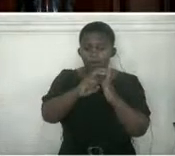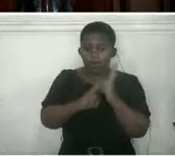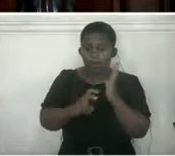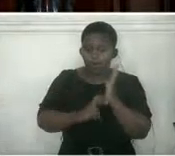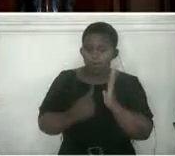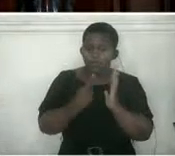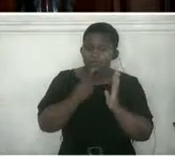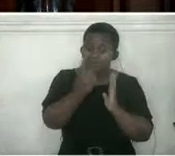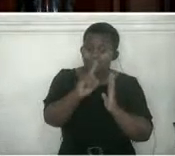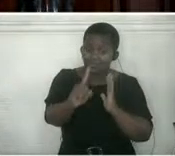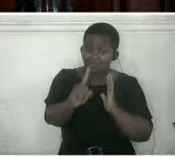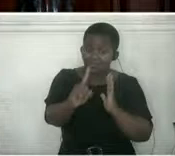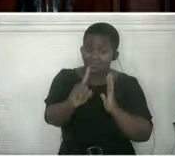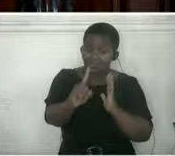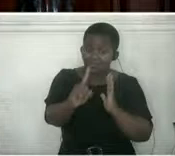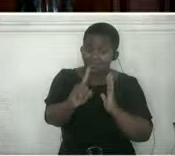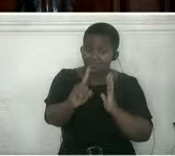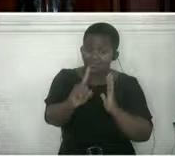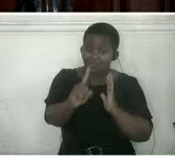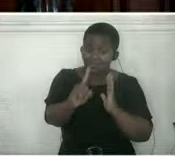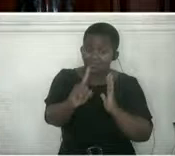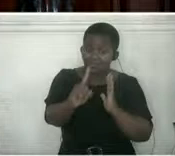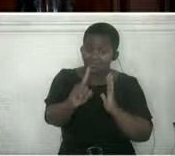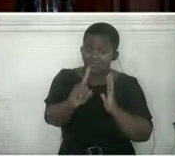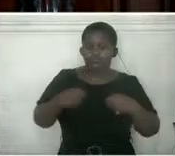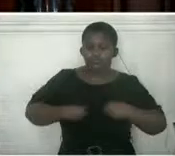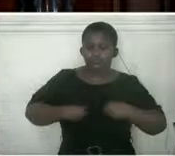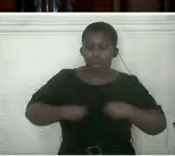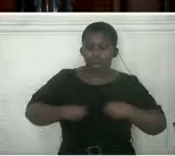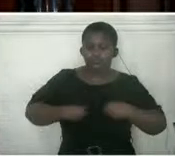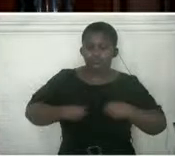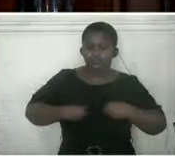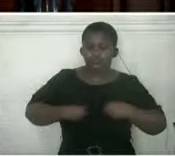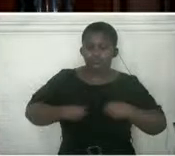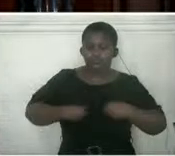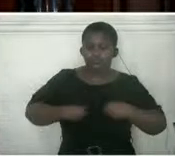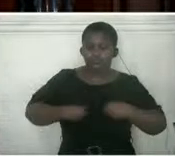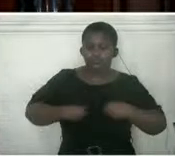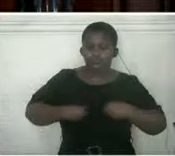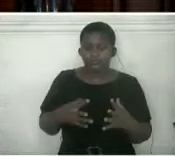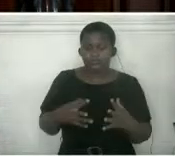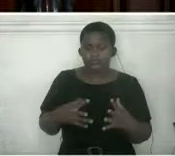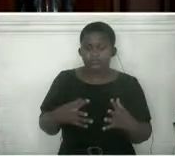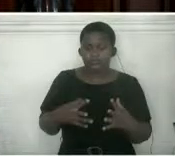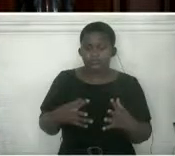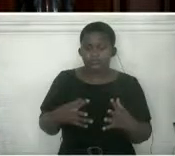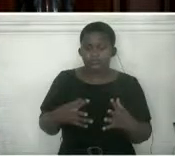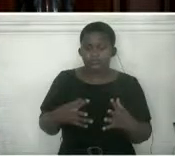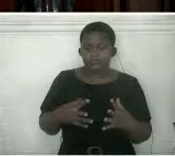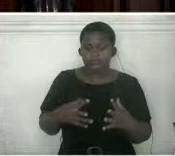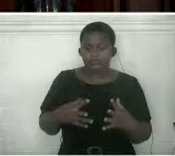that the sitting is convened in terms of Standing Rule